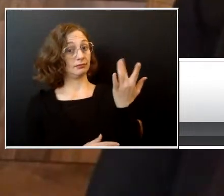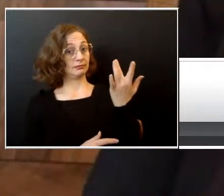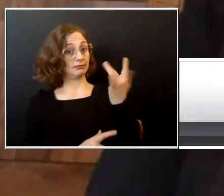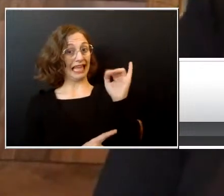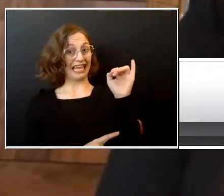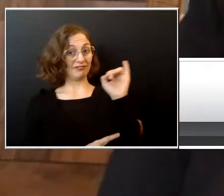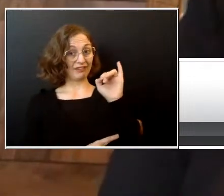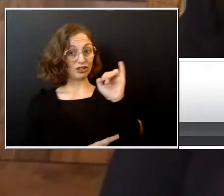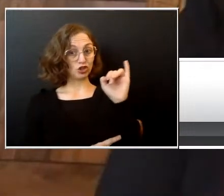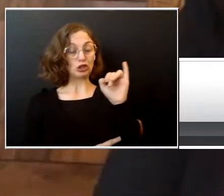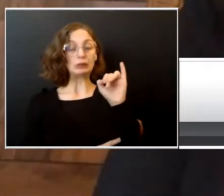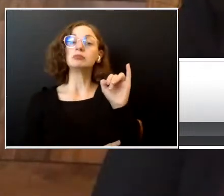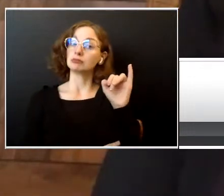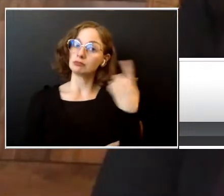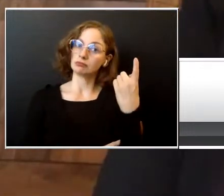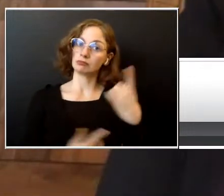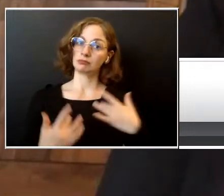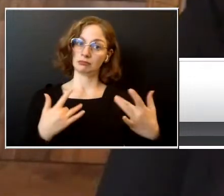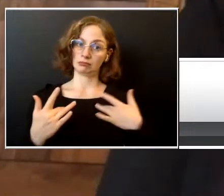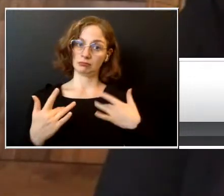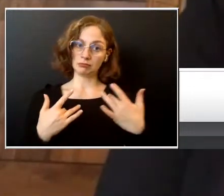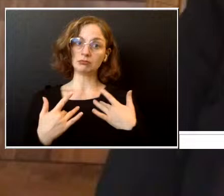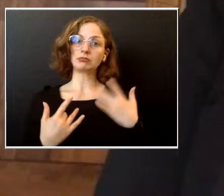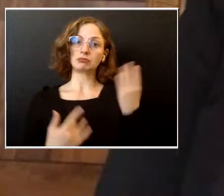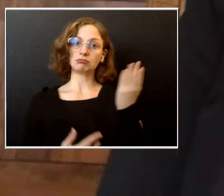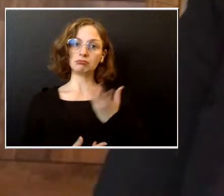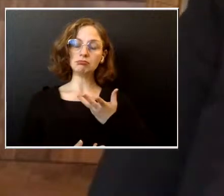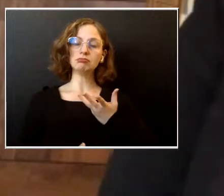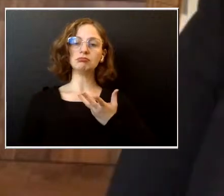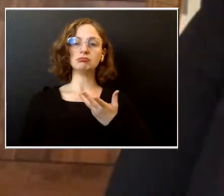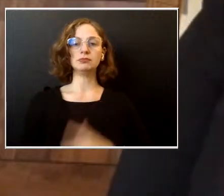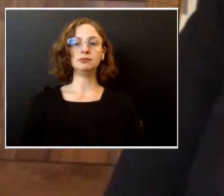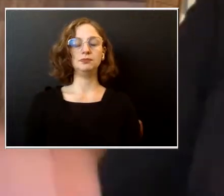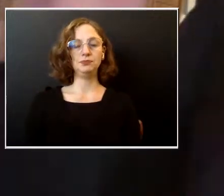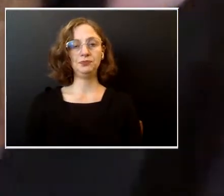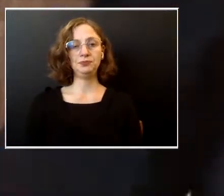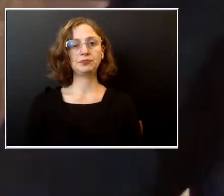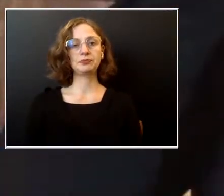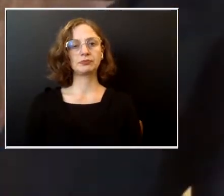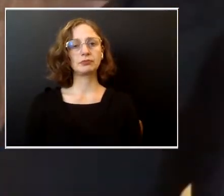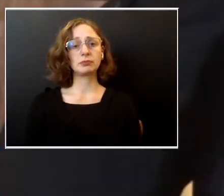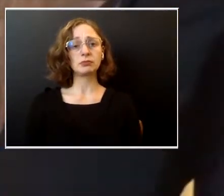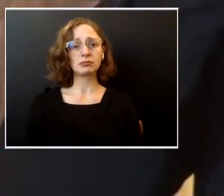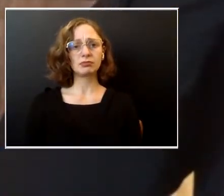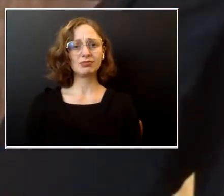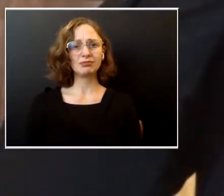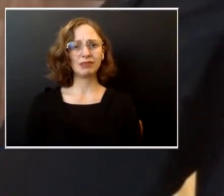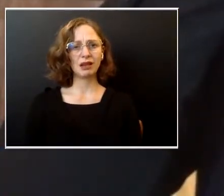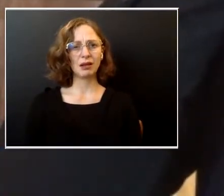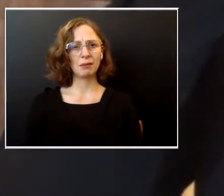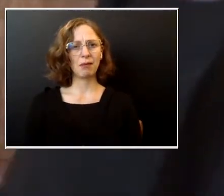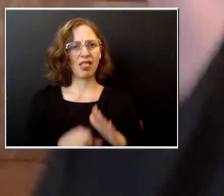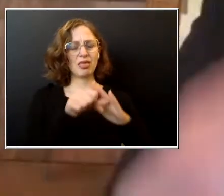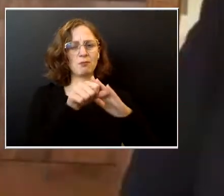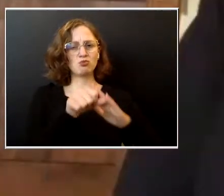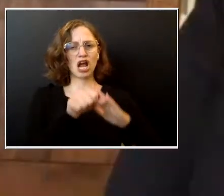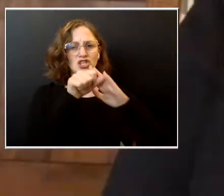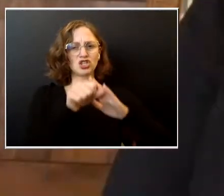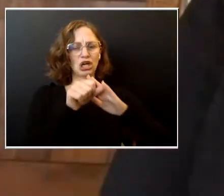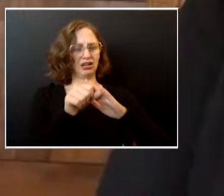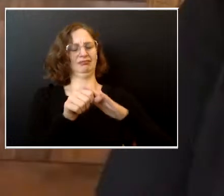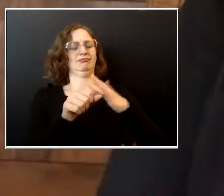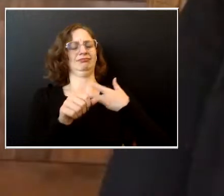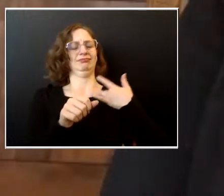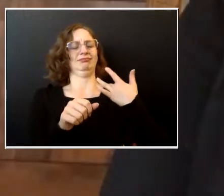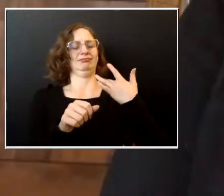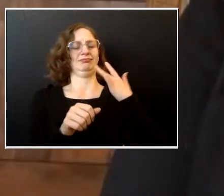concerns that Dr. Camerata told me. Right. But the pressure, it was weird feeling that.